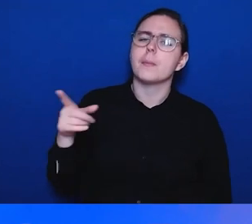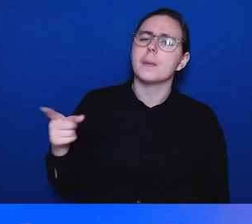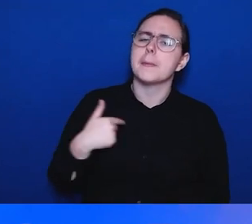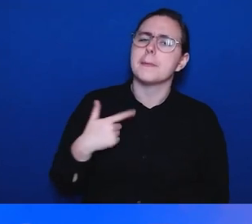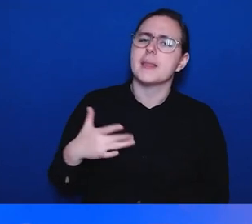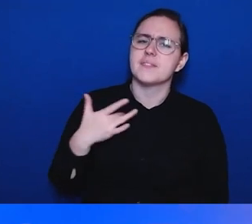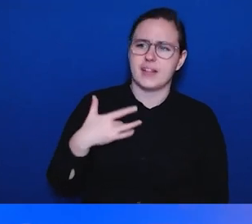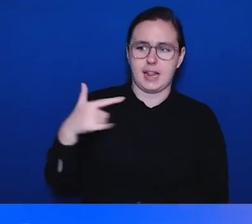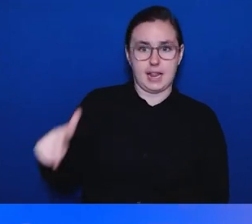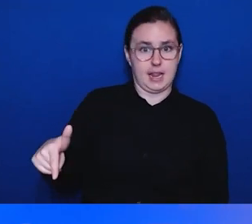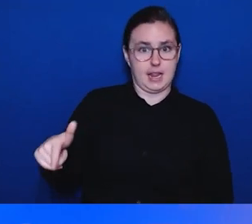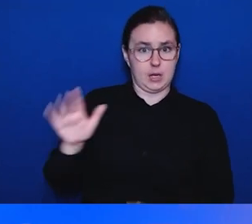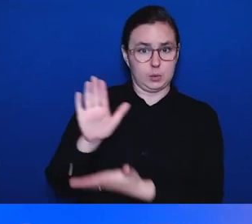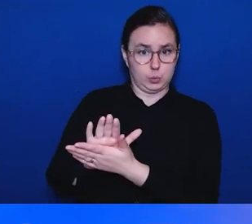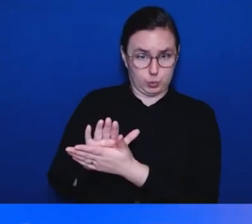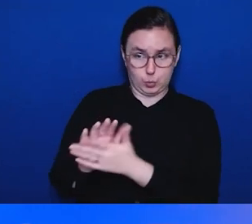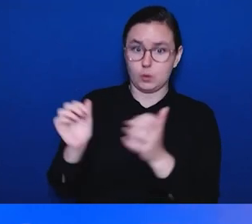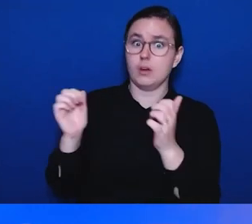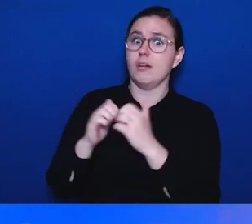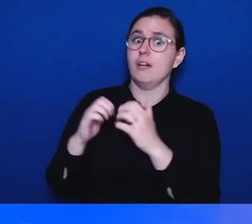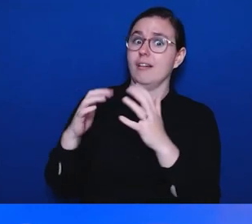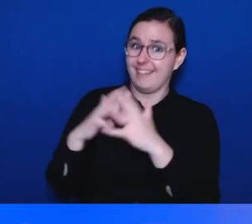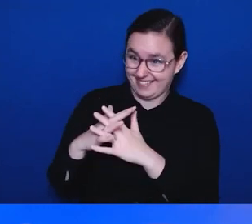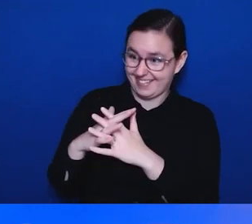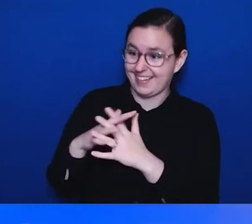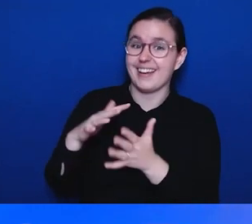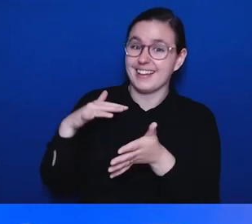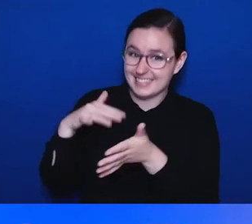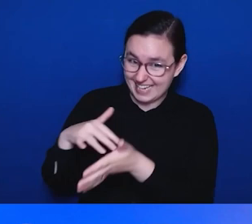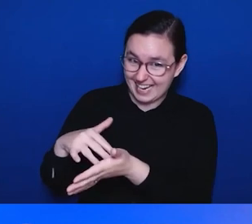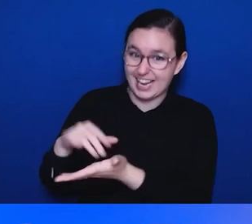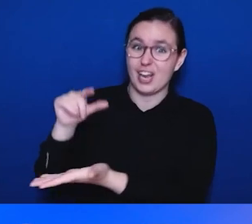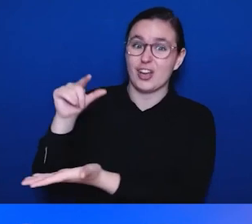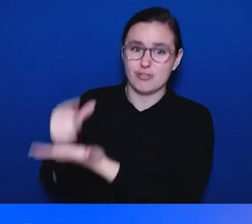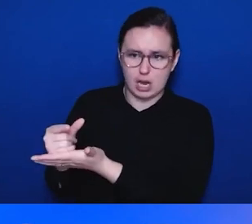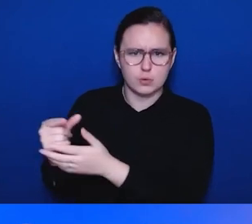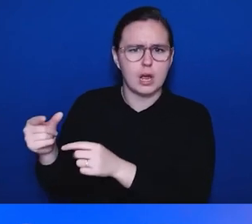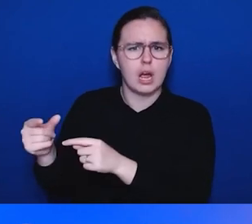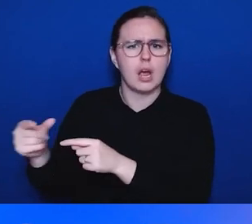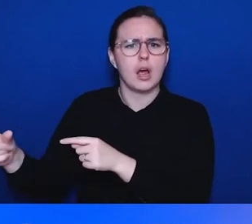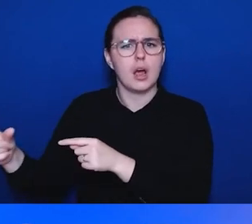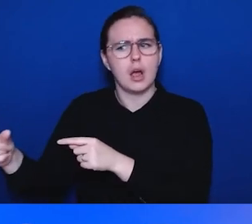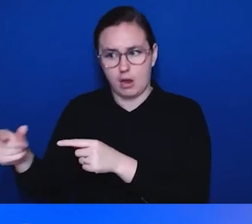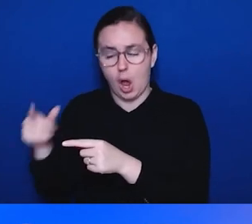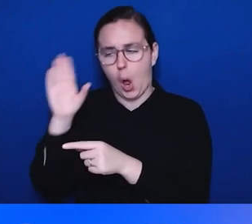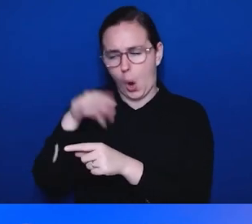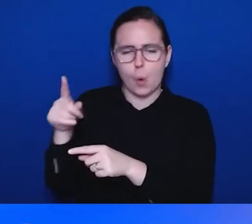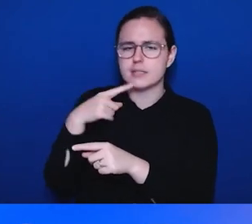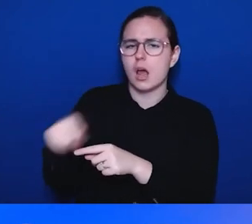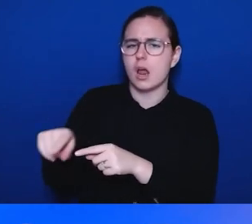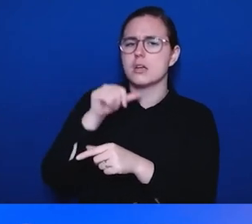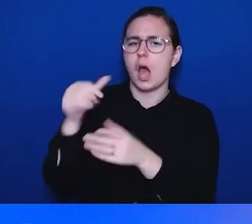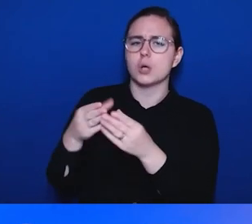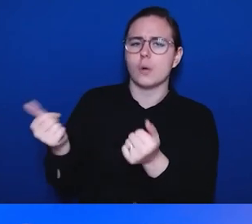Yes. By the time we hit, first off, what's your estimation for when we'll actually have graduates from this school and how many?